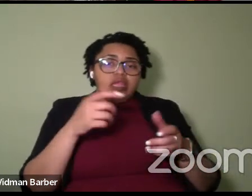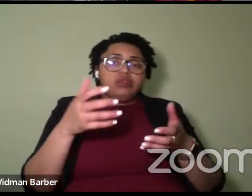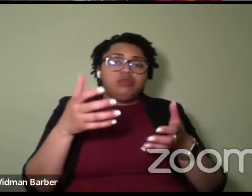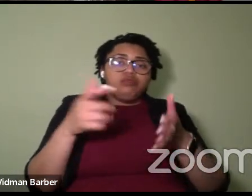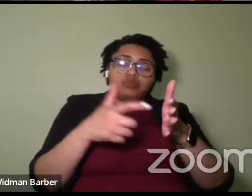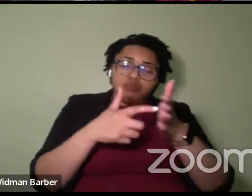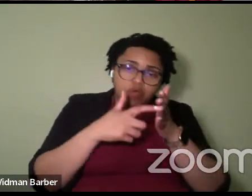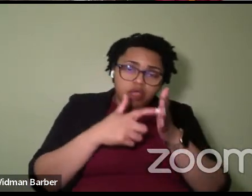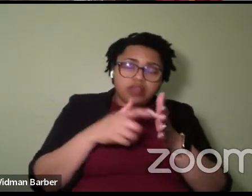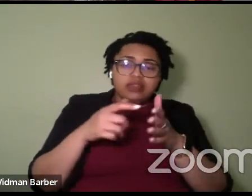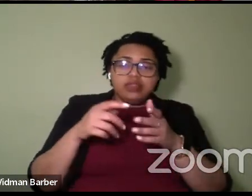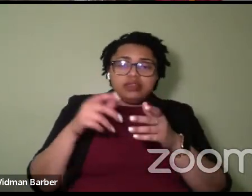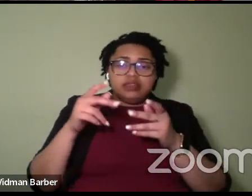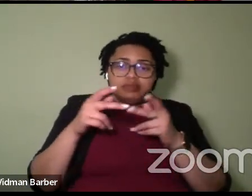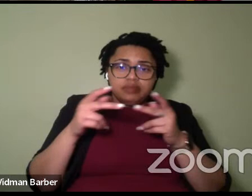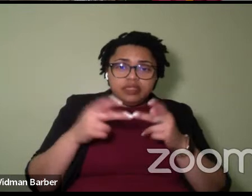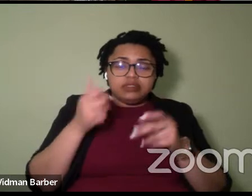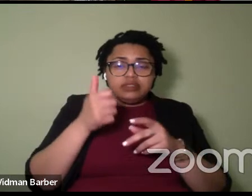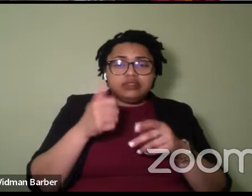improve.